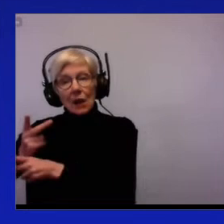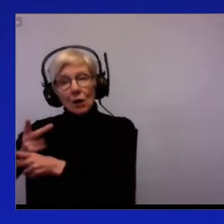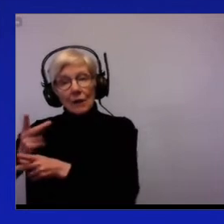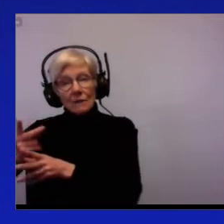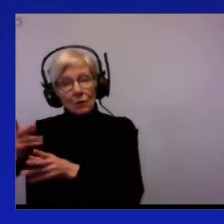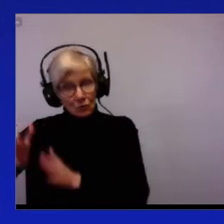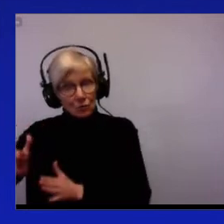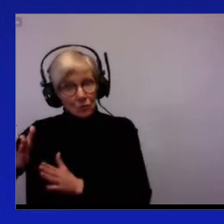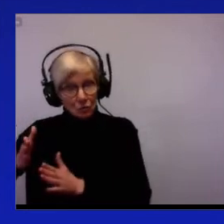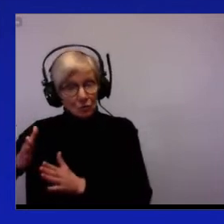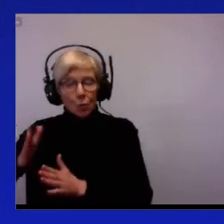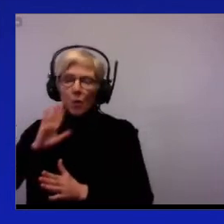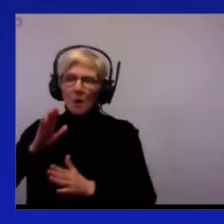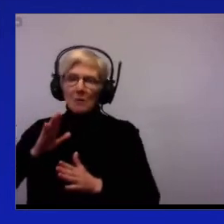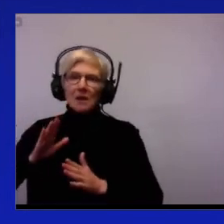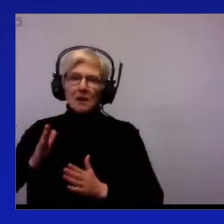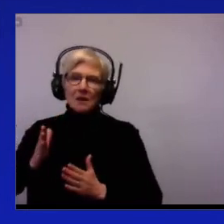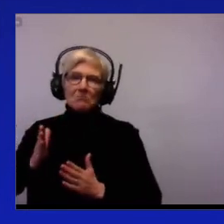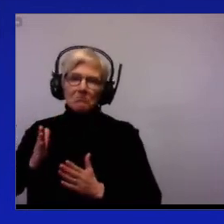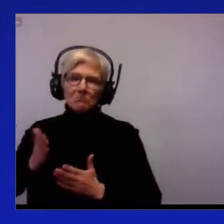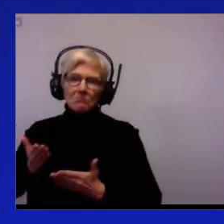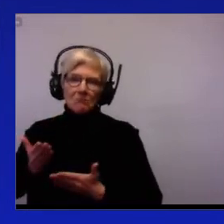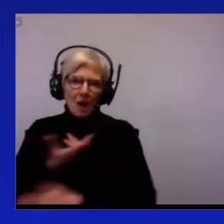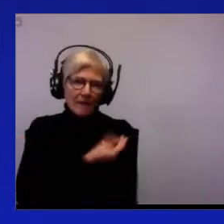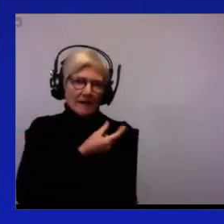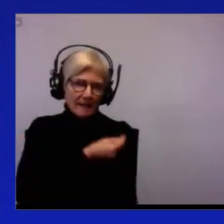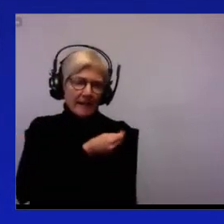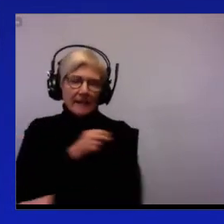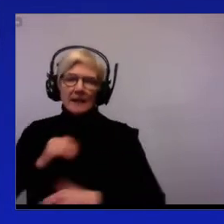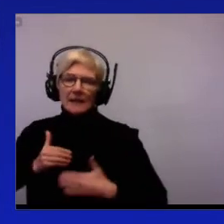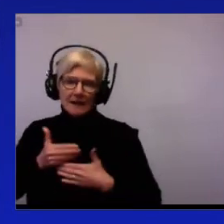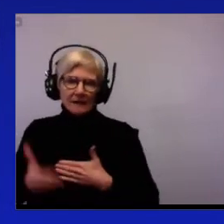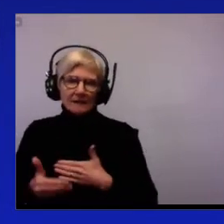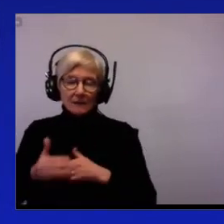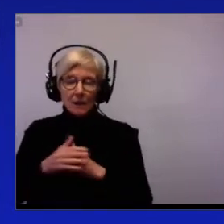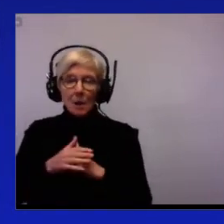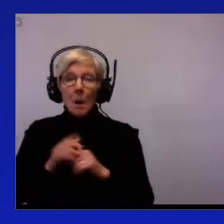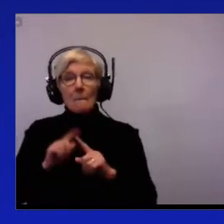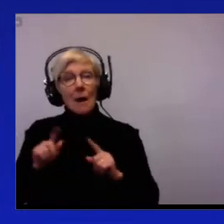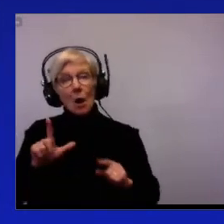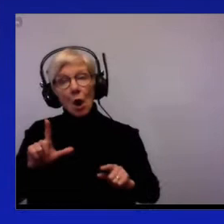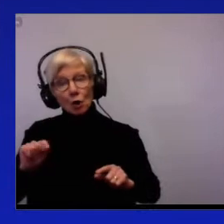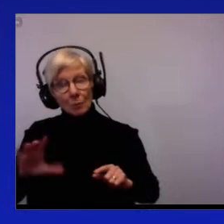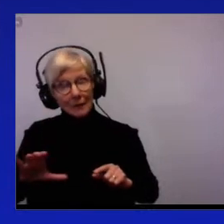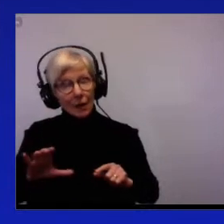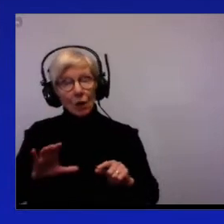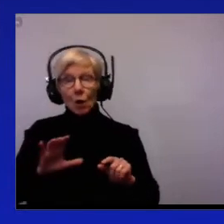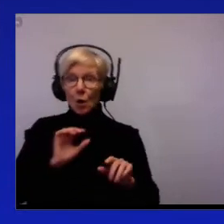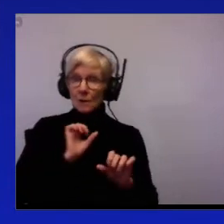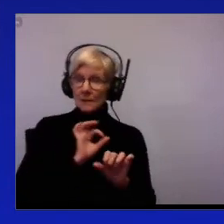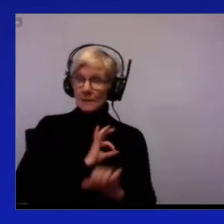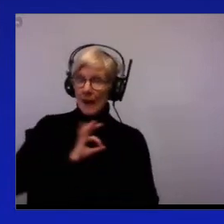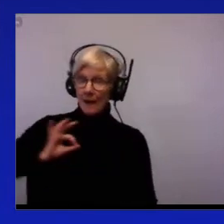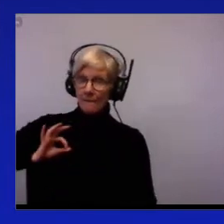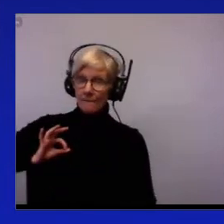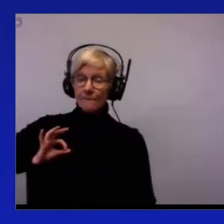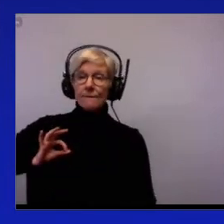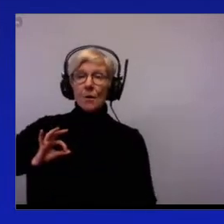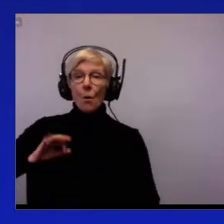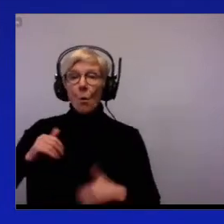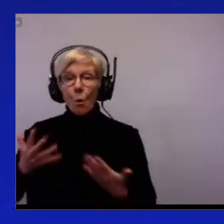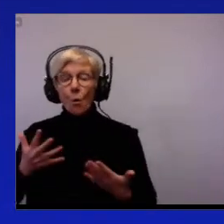will continue to be offered the vaccine as a priority in long-term care homes, whether they work or are